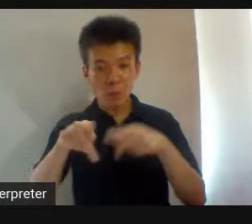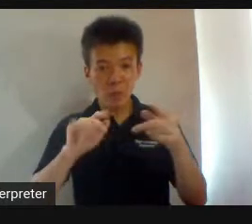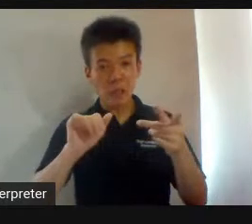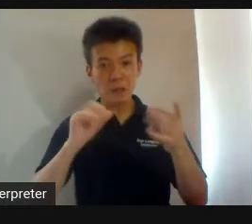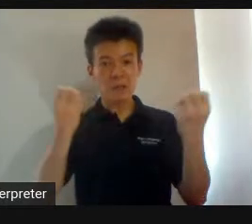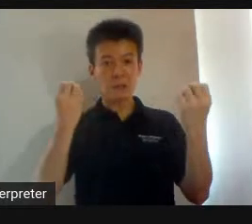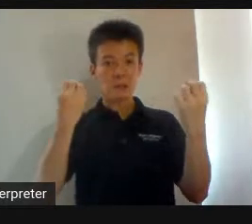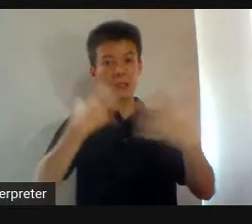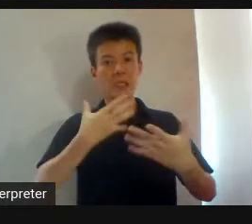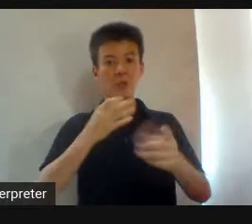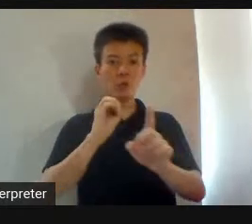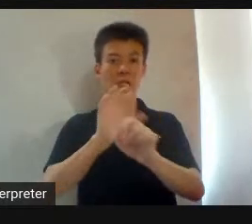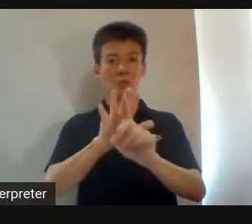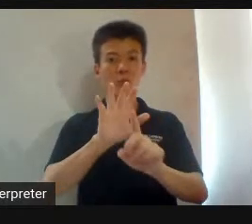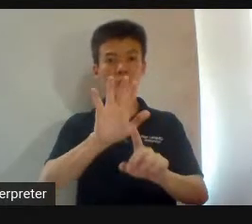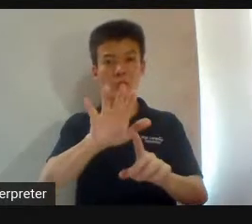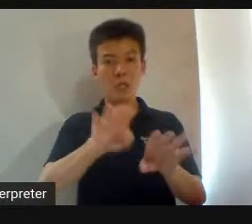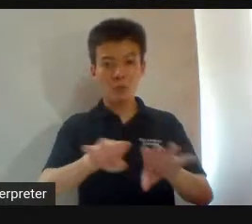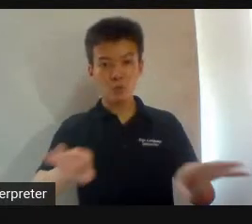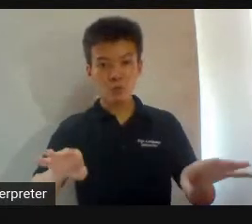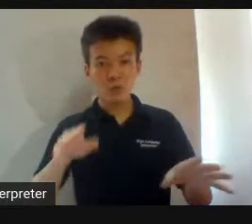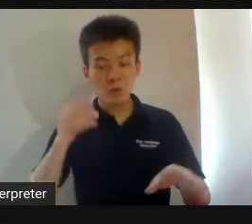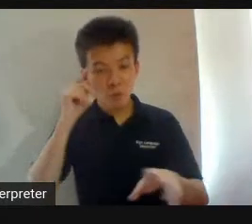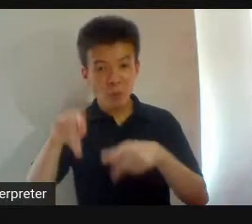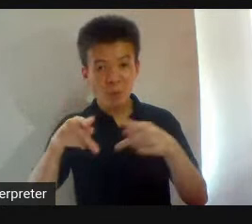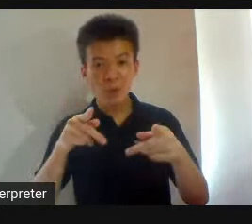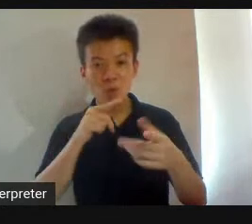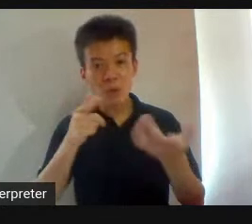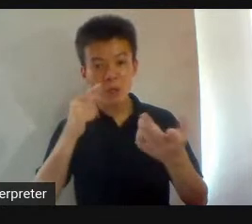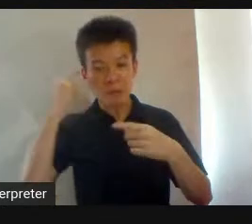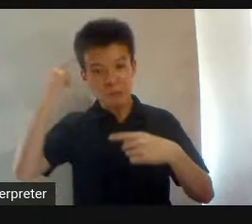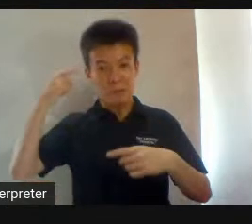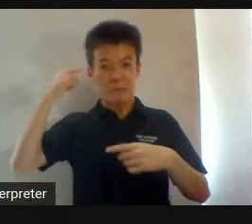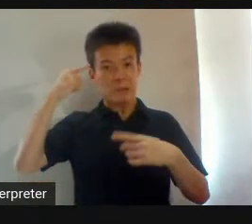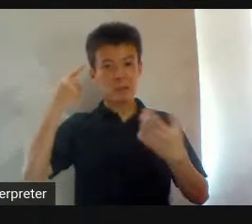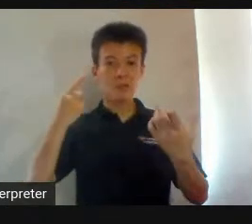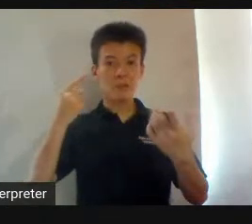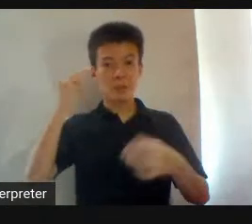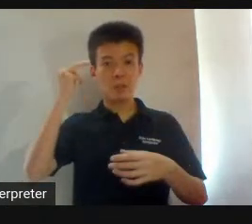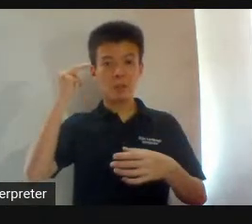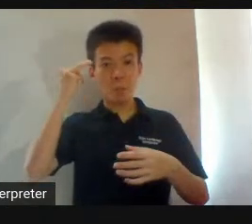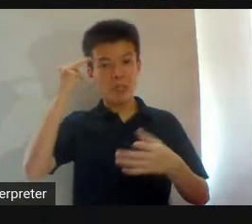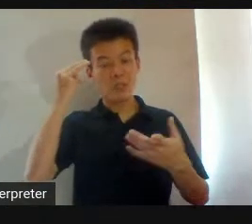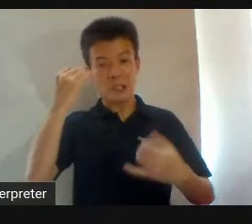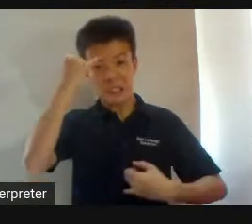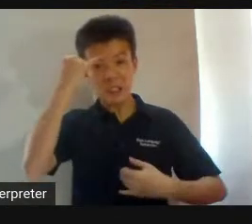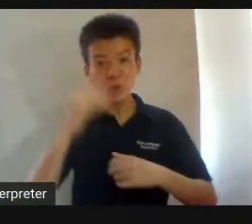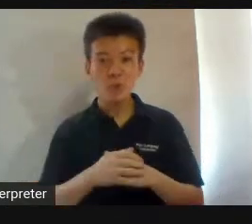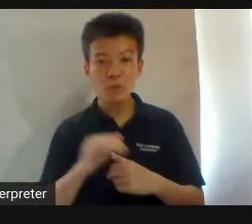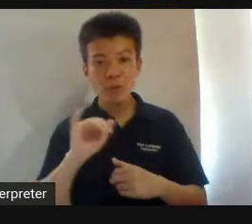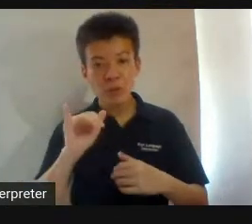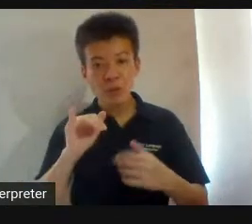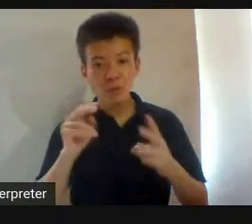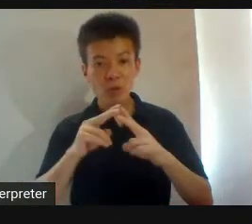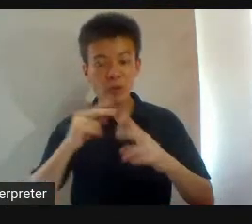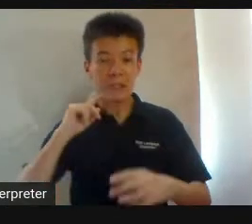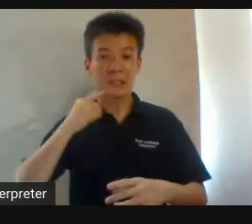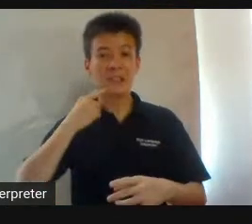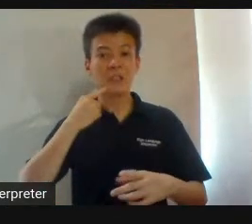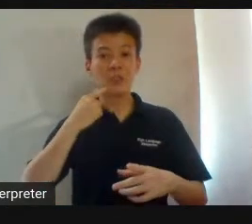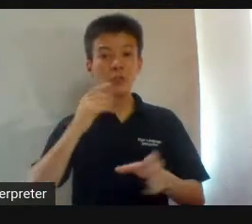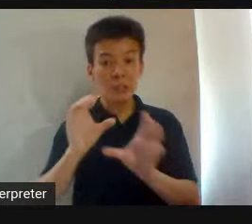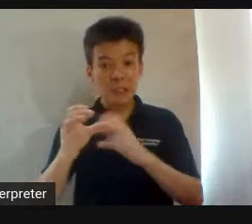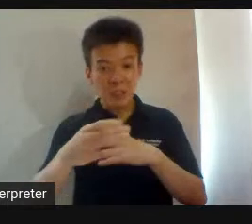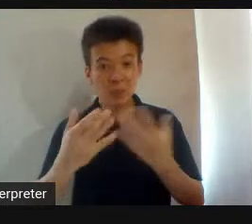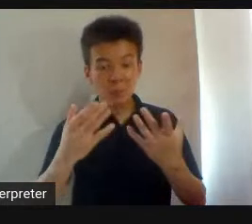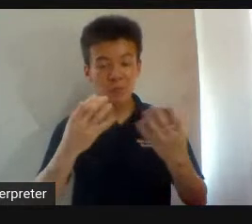scared to expose their children to people who are crazy, very mentally ill, like the very serious cases, or they might